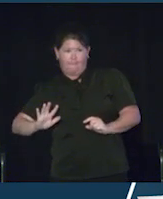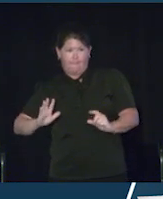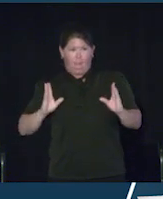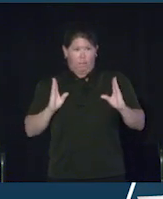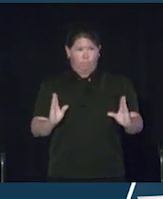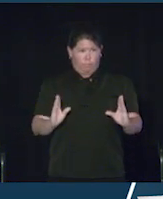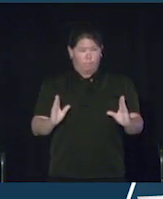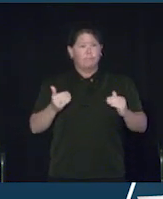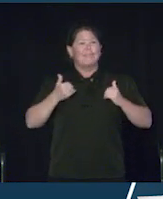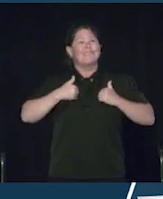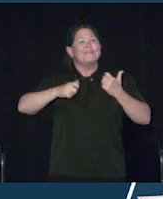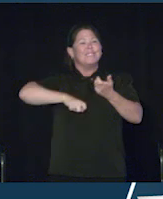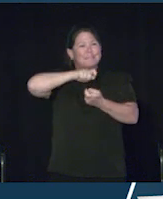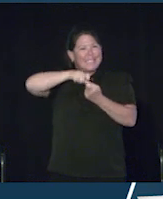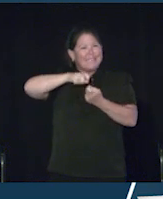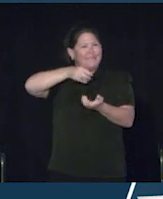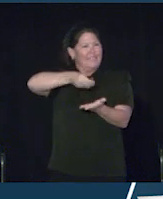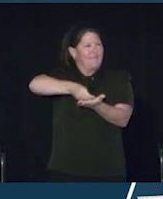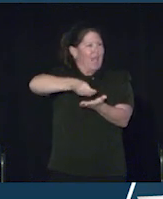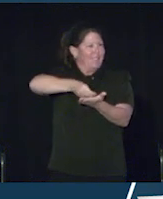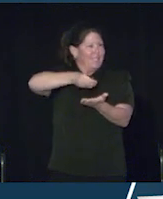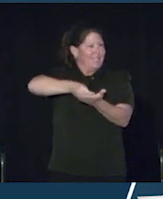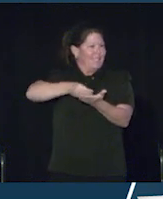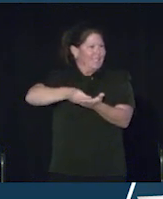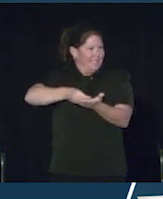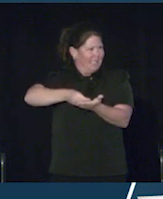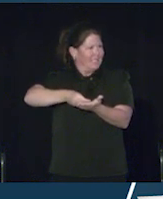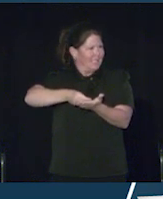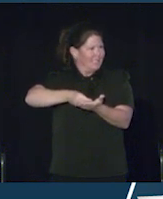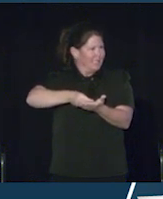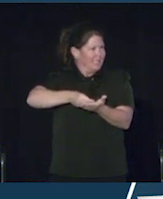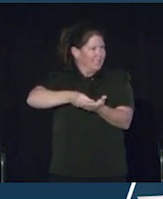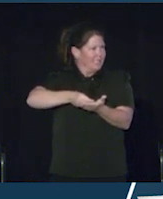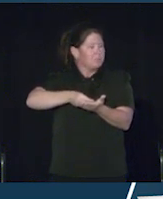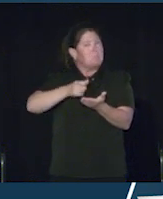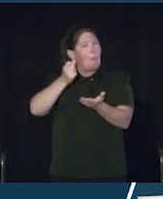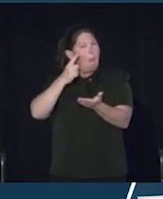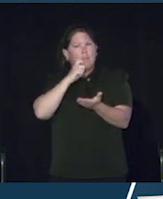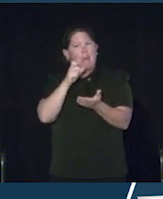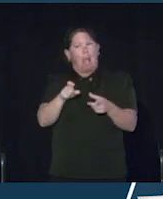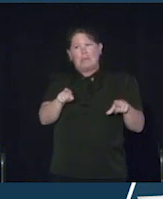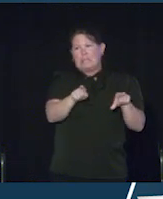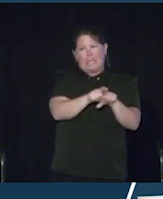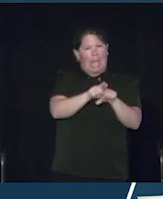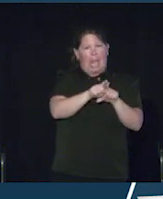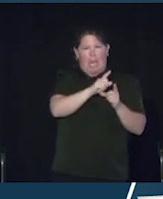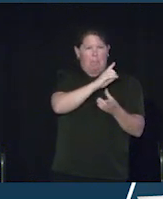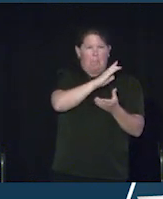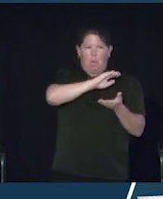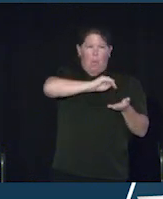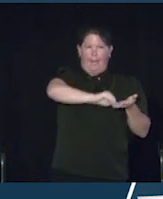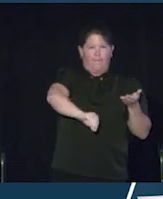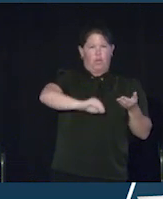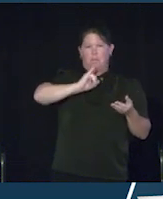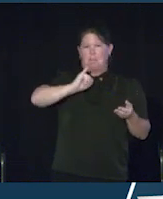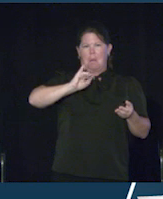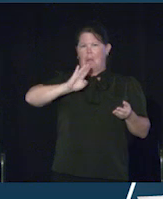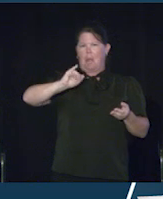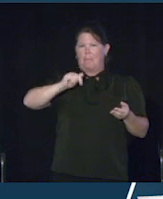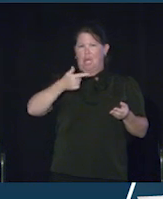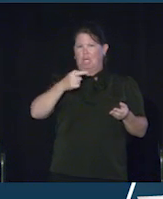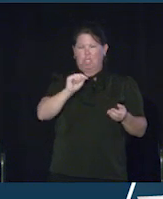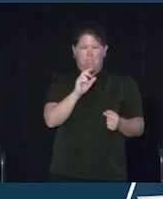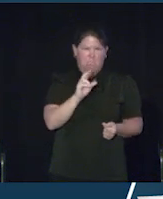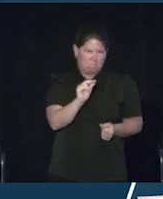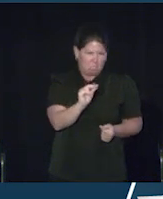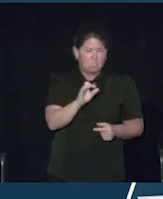specific funding source. They don't go into the iBudget waiver, but we do have some resources to be able to provide some